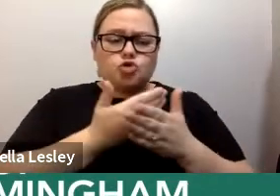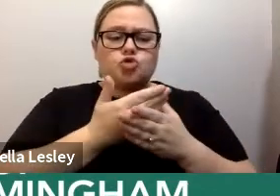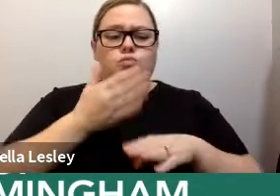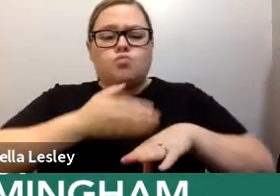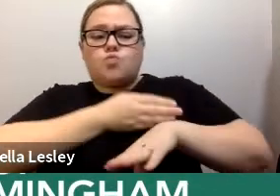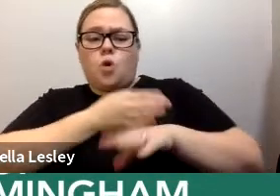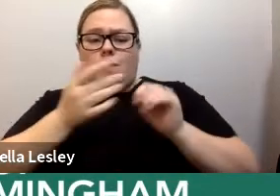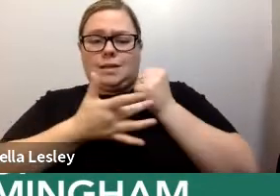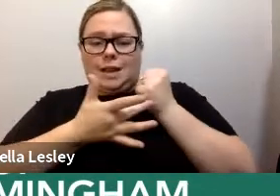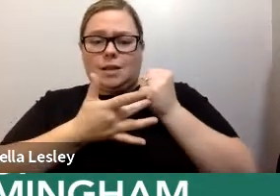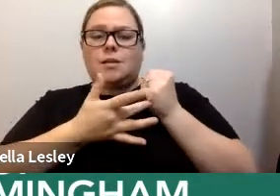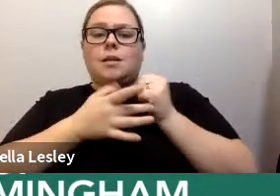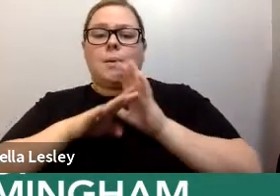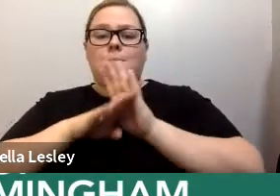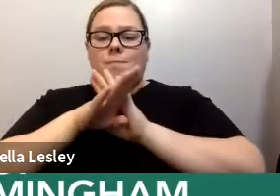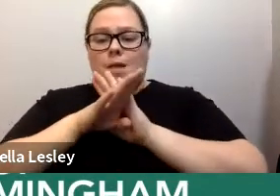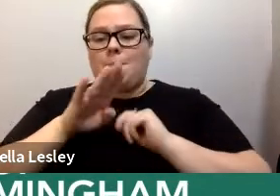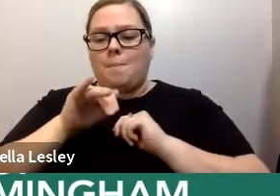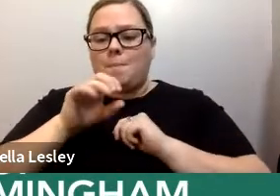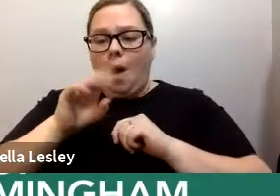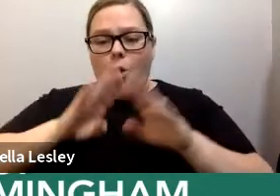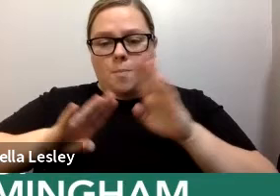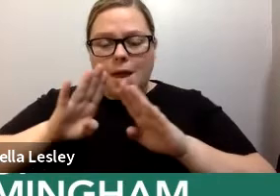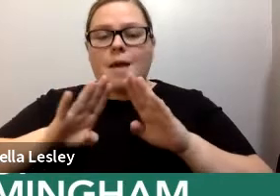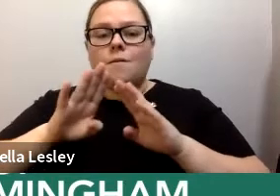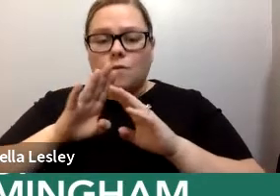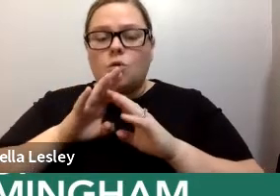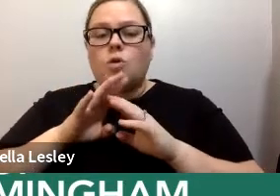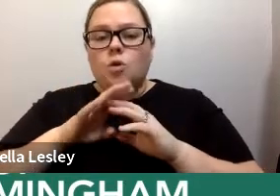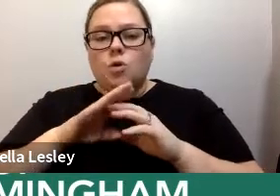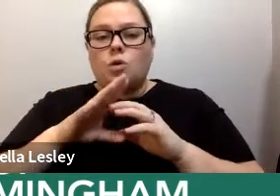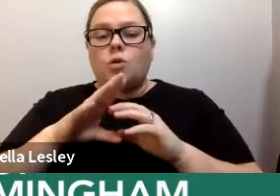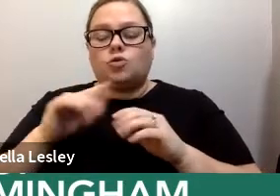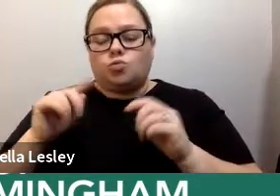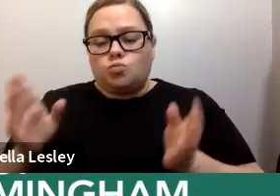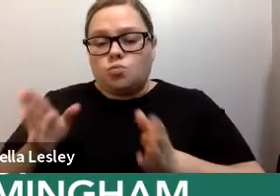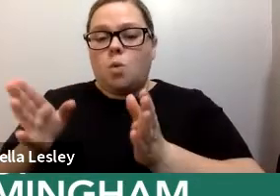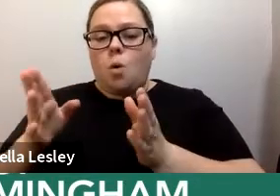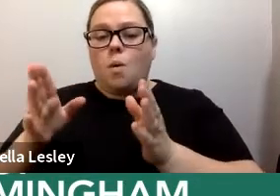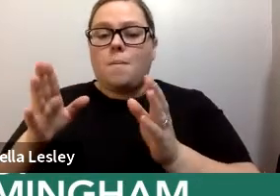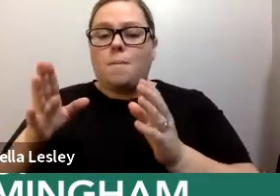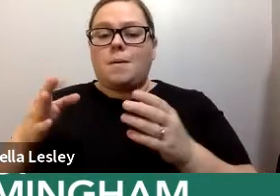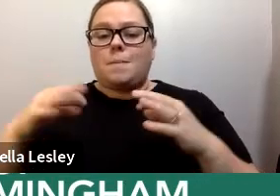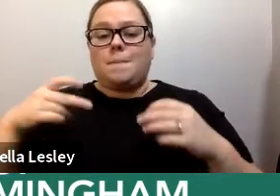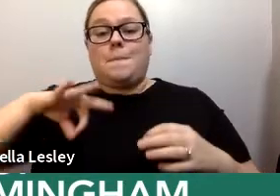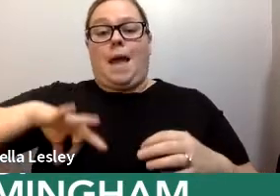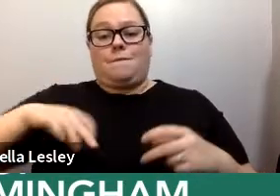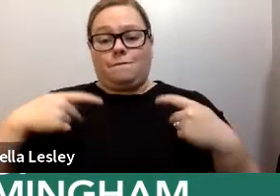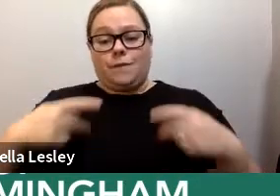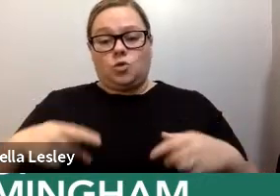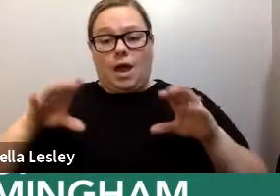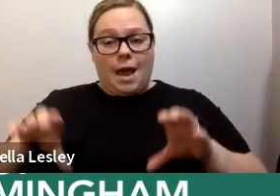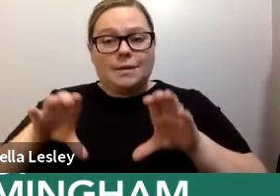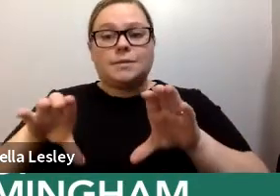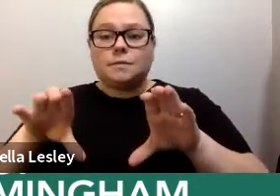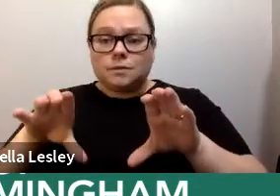in developing biobehavioral and environmental strategies to promote beneficial physical activity and healthful weight management